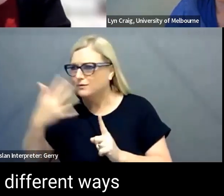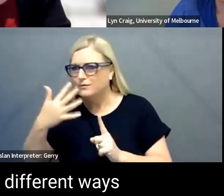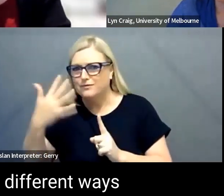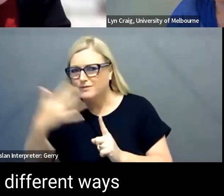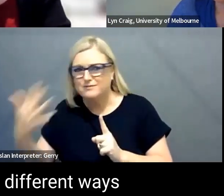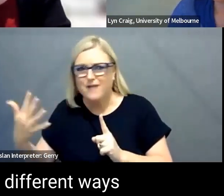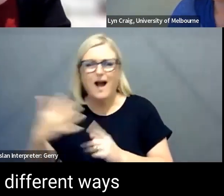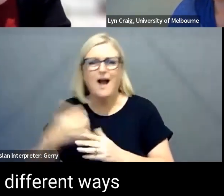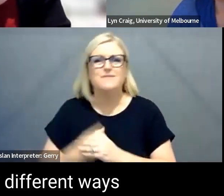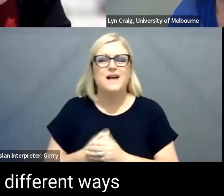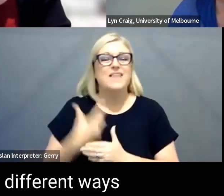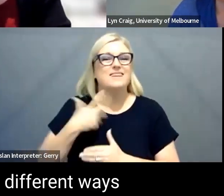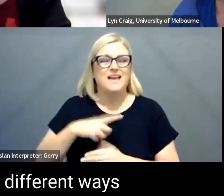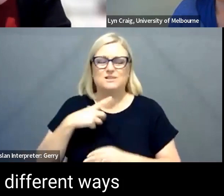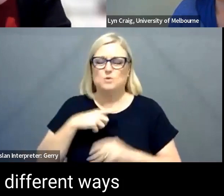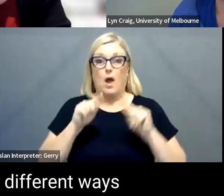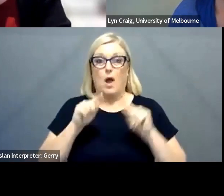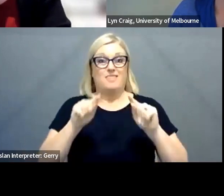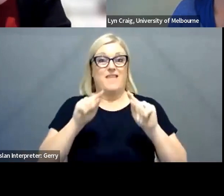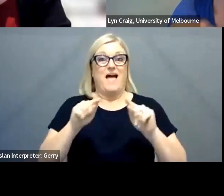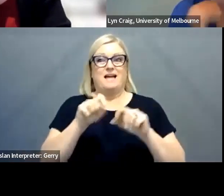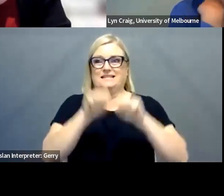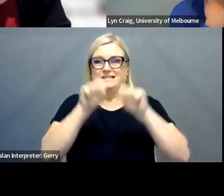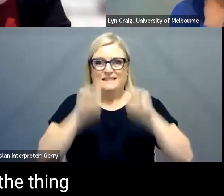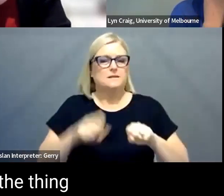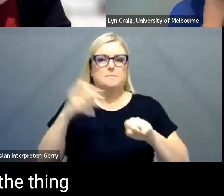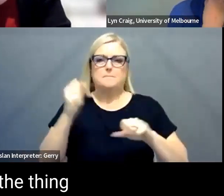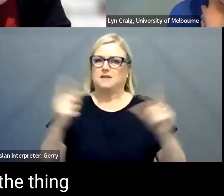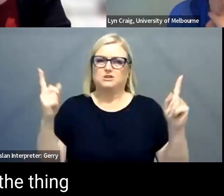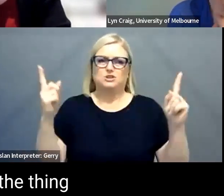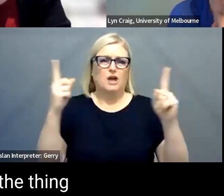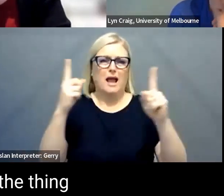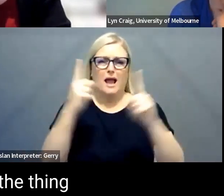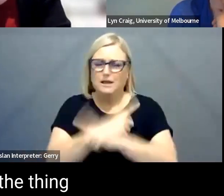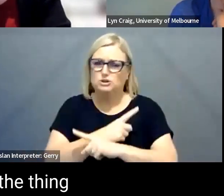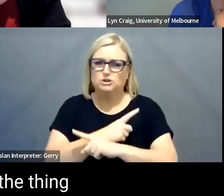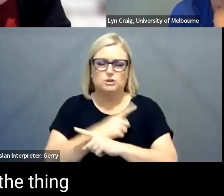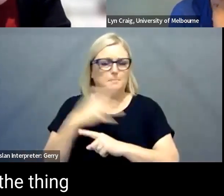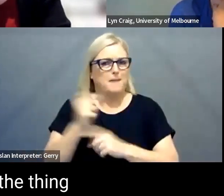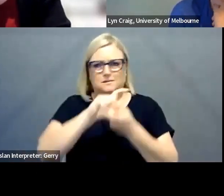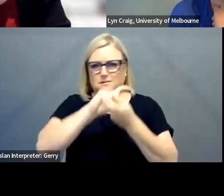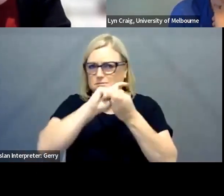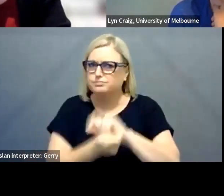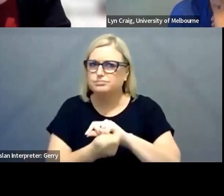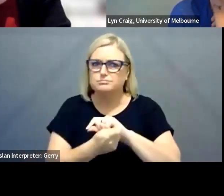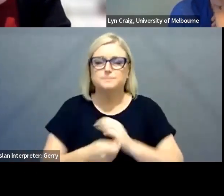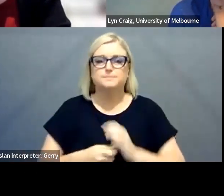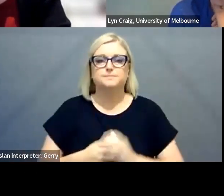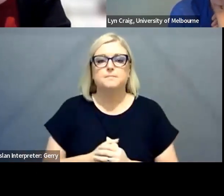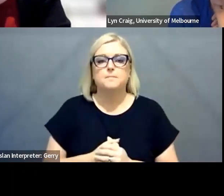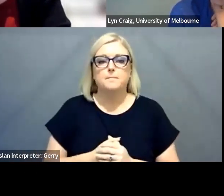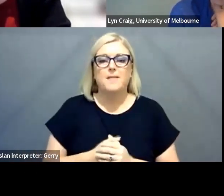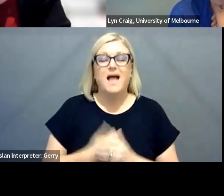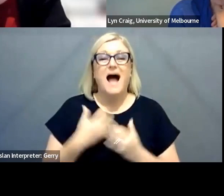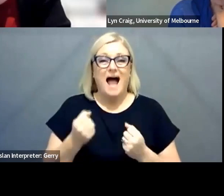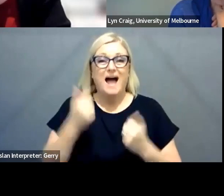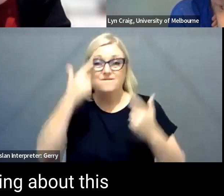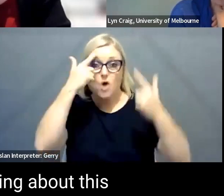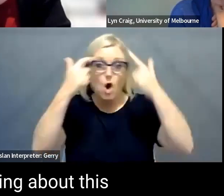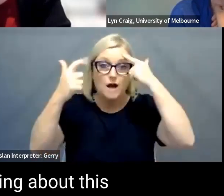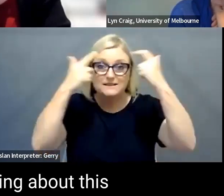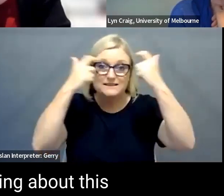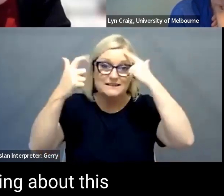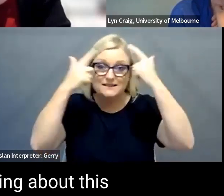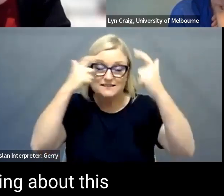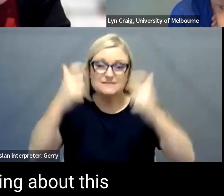there's many different ways to go about that. But I think the thing I would also say about that is it's urgent. We've